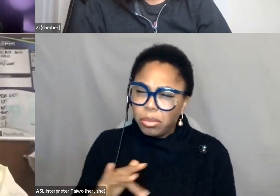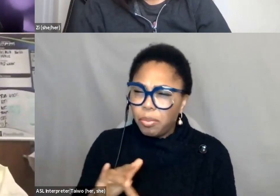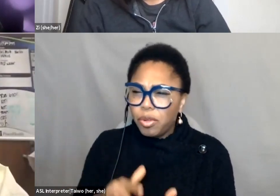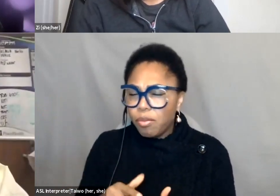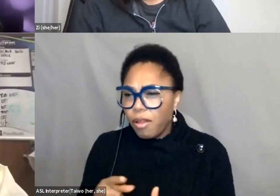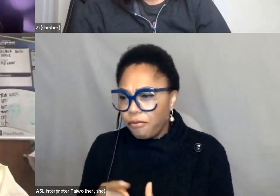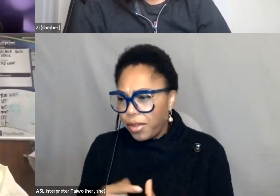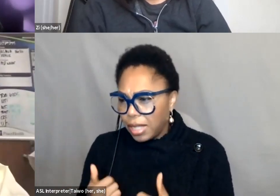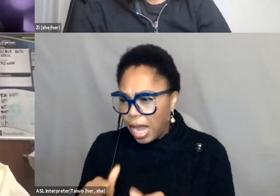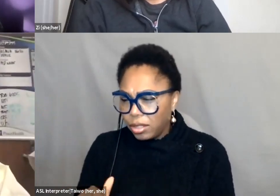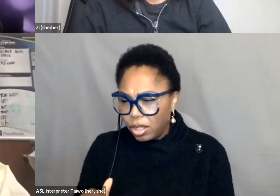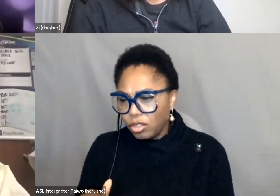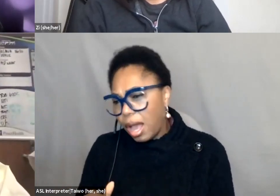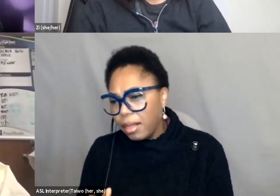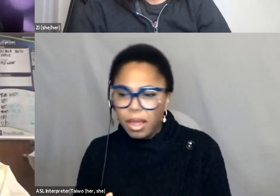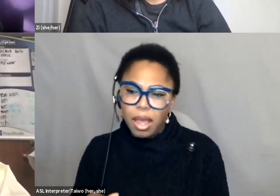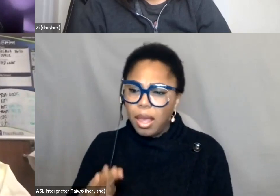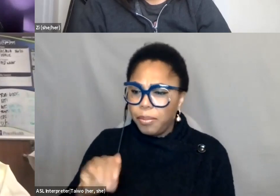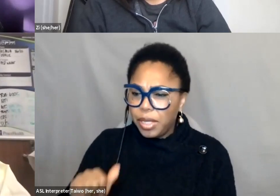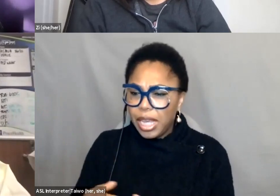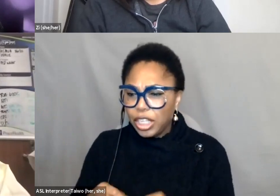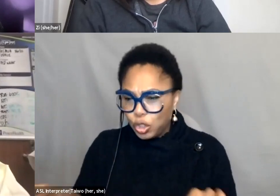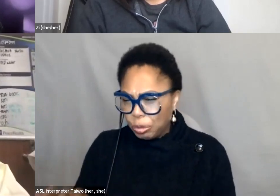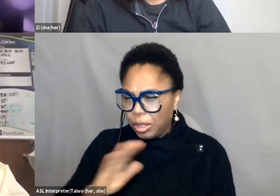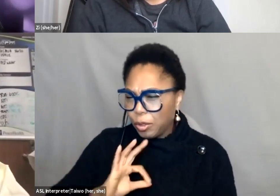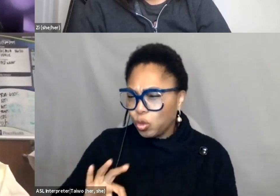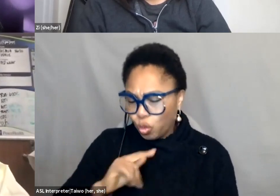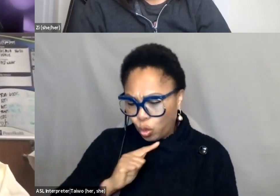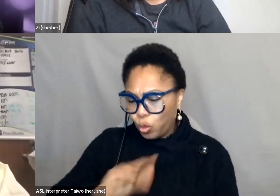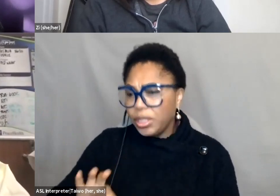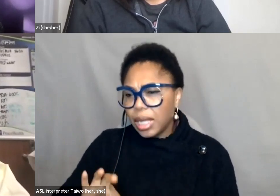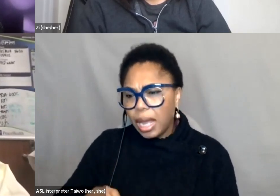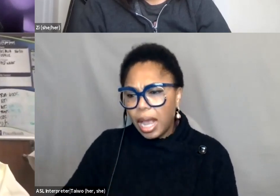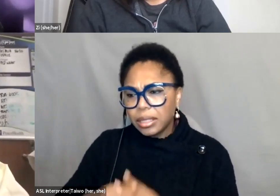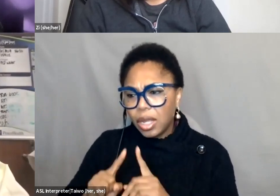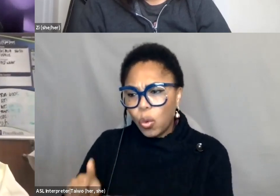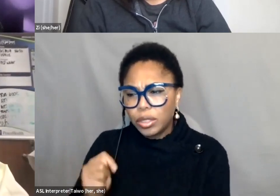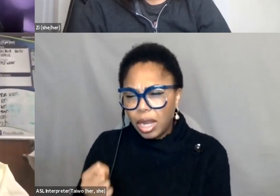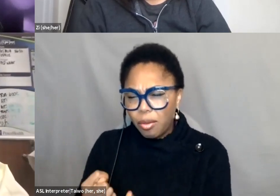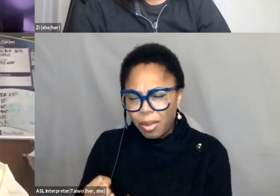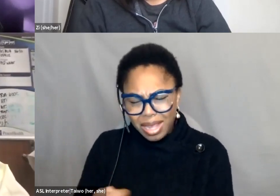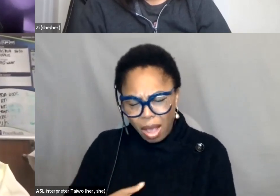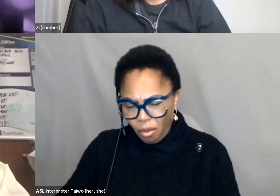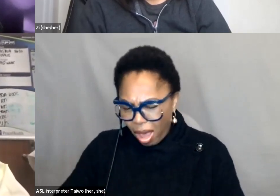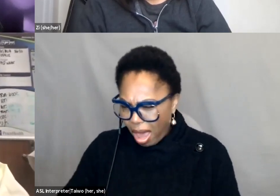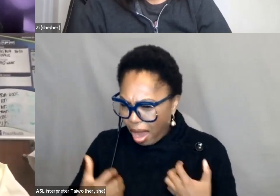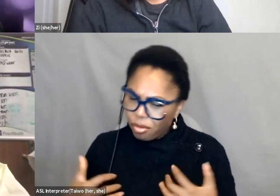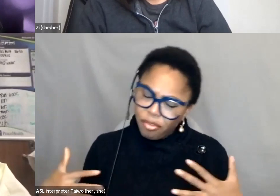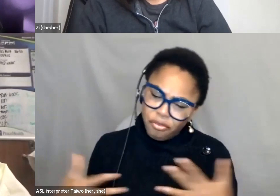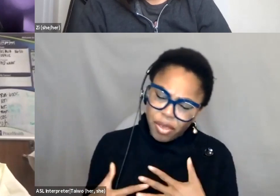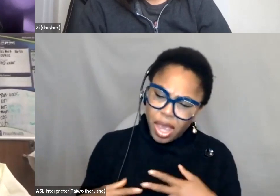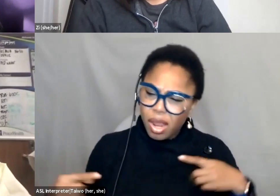attempt at a bachelor's degree, at about 29, I started going to therapy. I was angry, fearful, and in